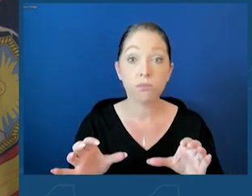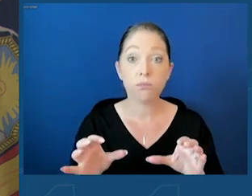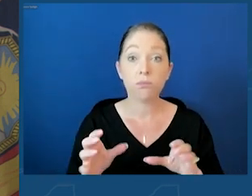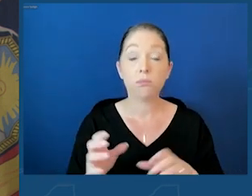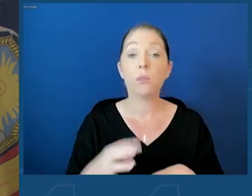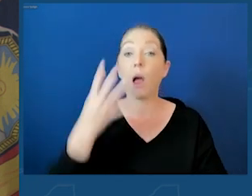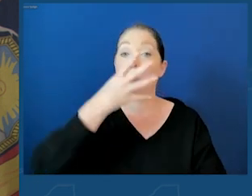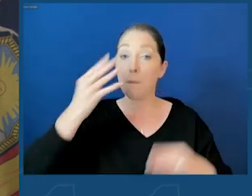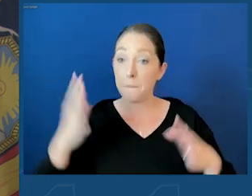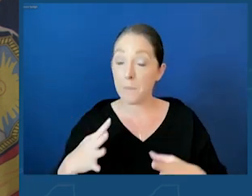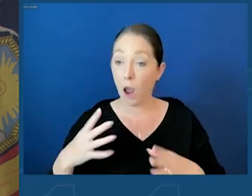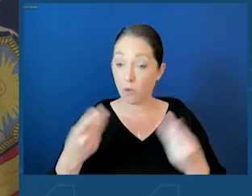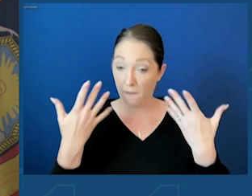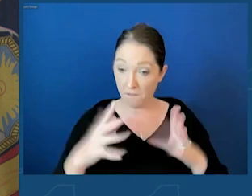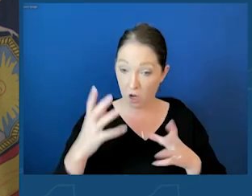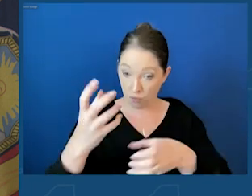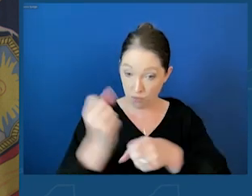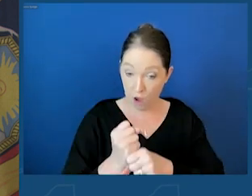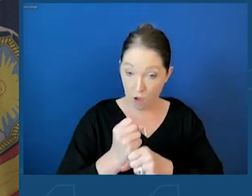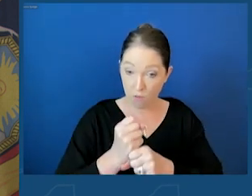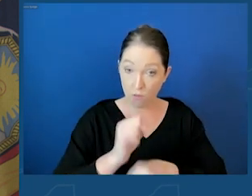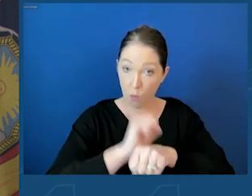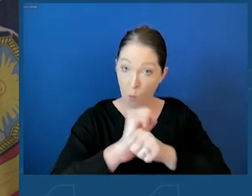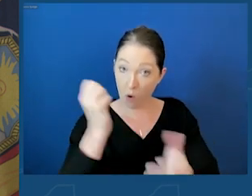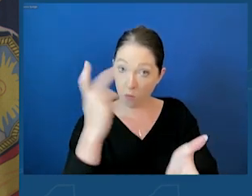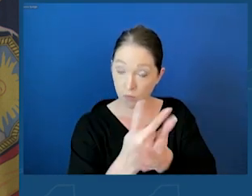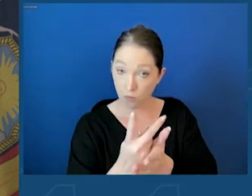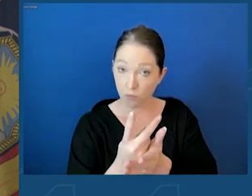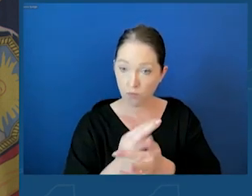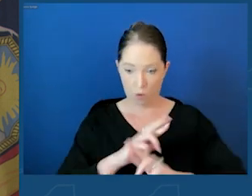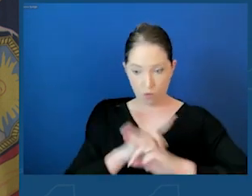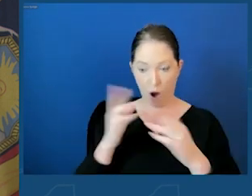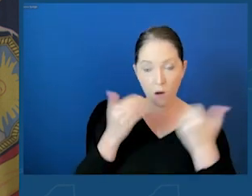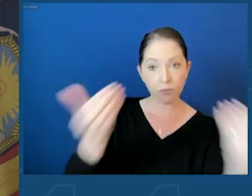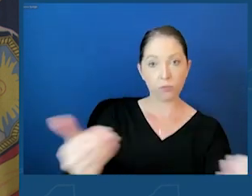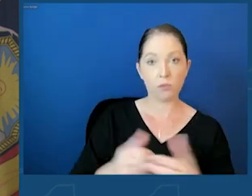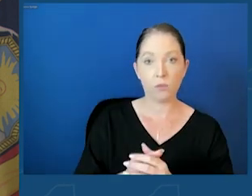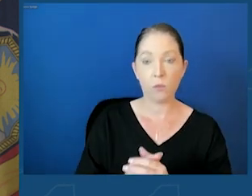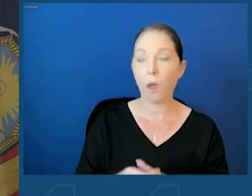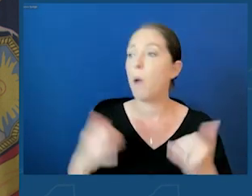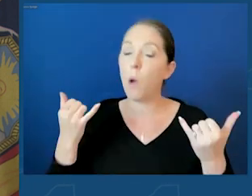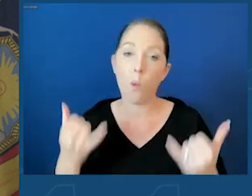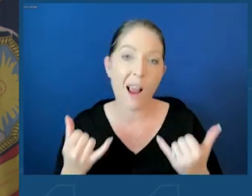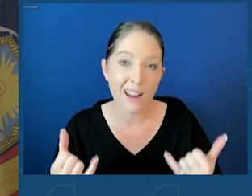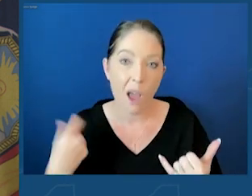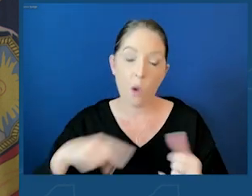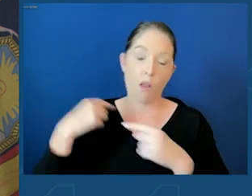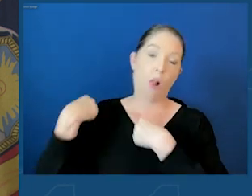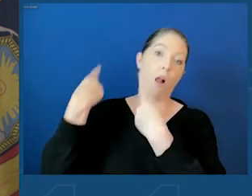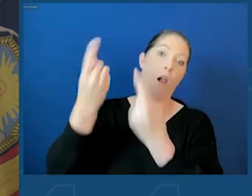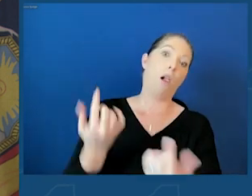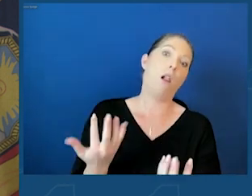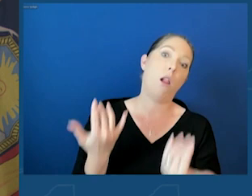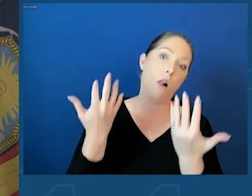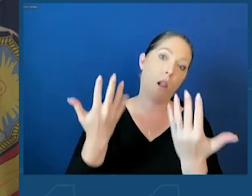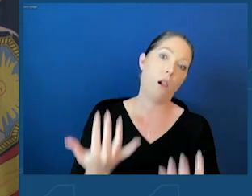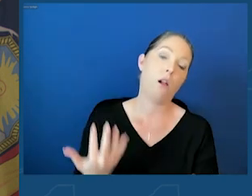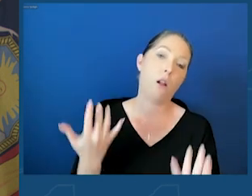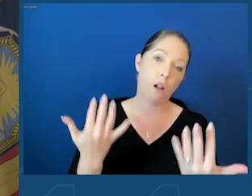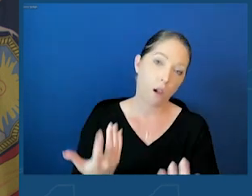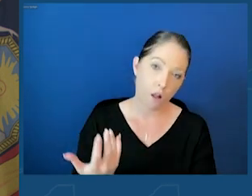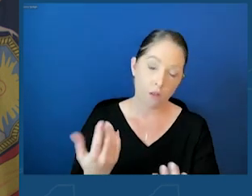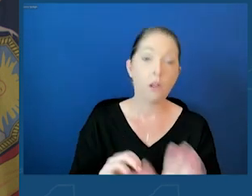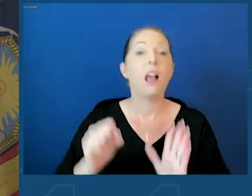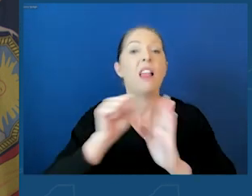work authorization. But right now, because we've been waiting a very long time, the State Department of Labor will be launching a new